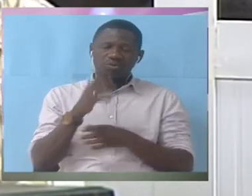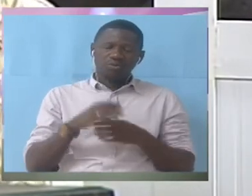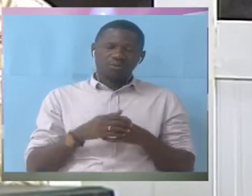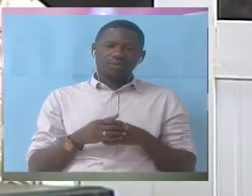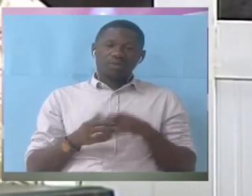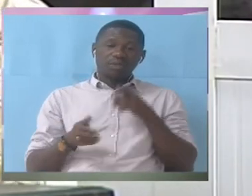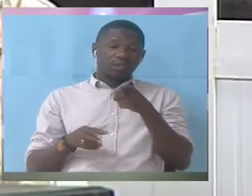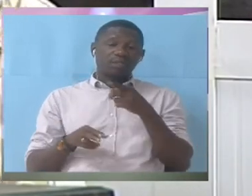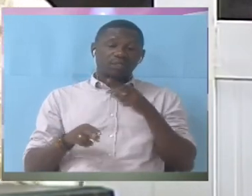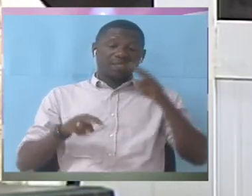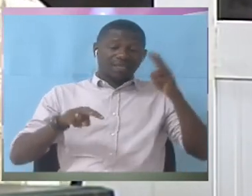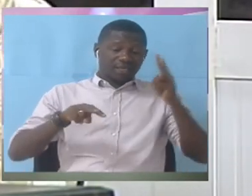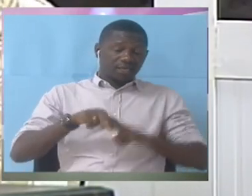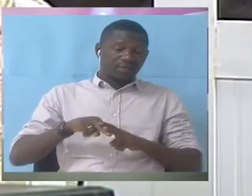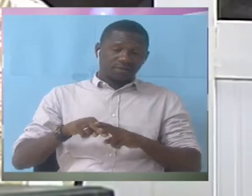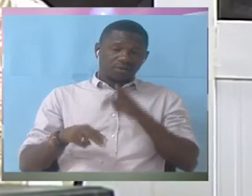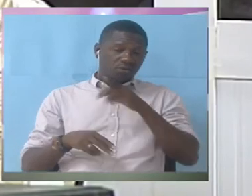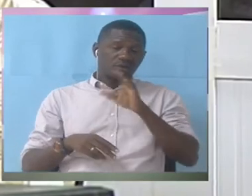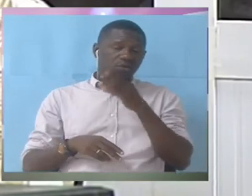is HIV, you cannot do this